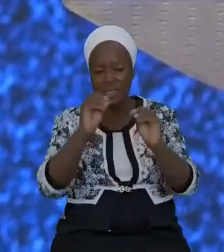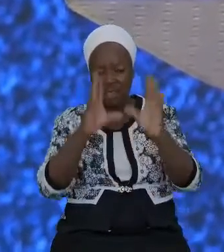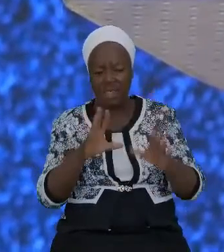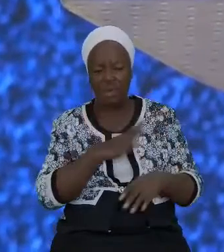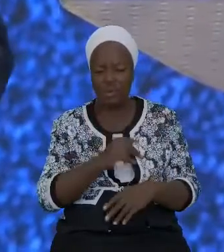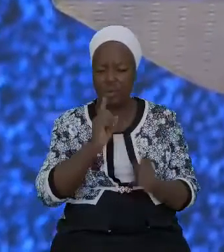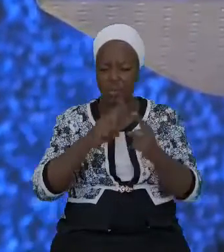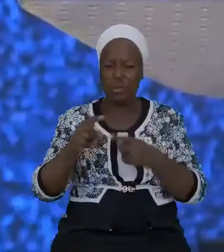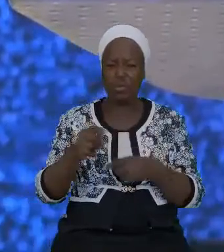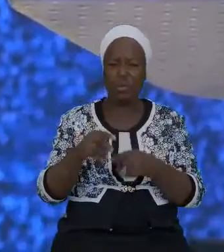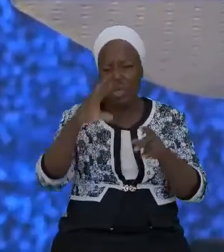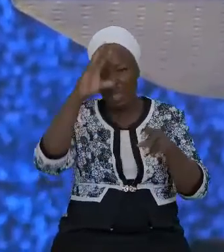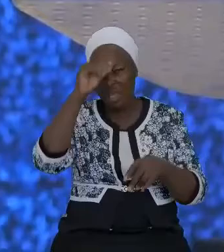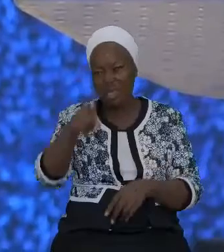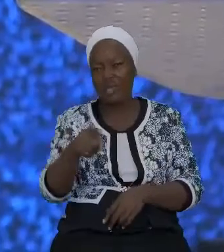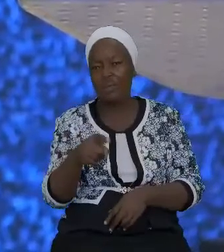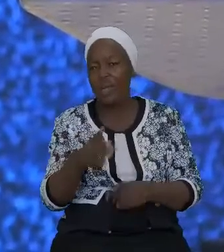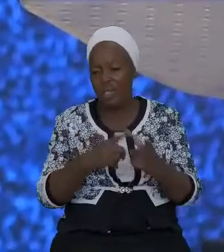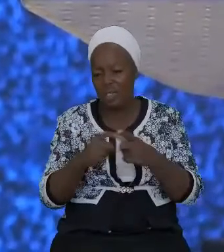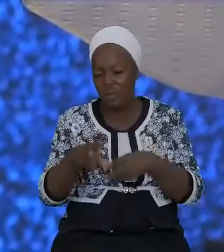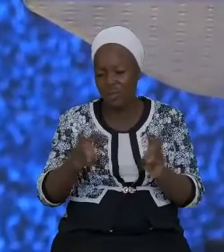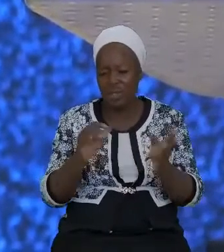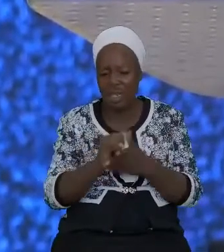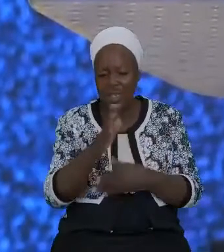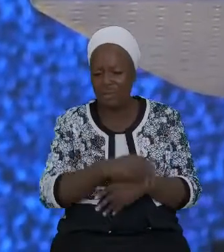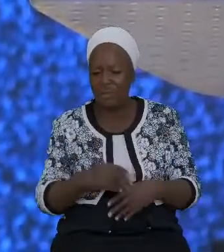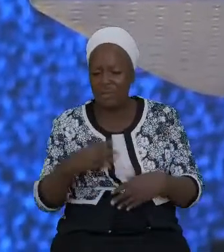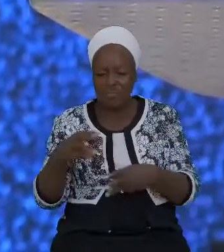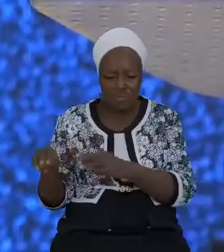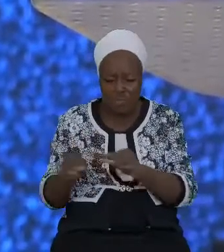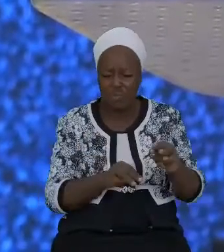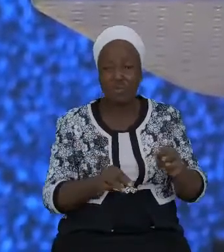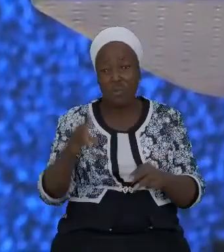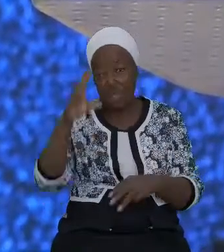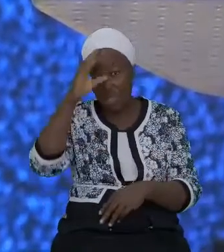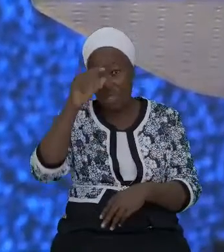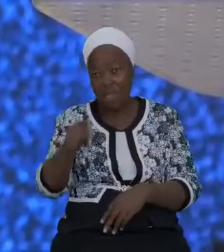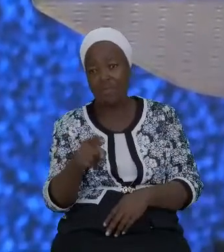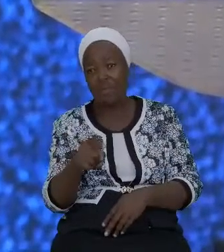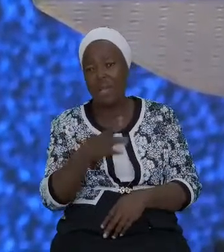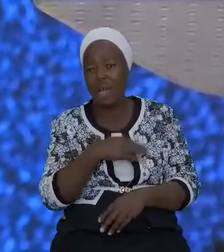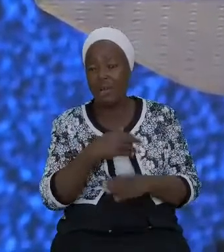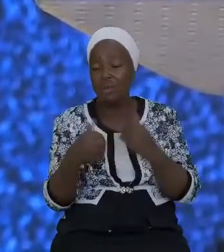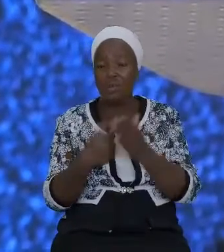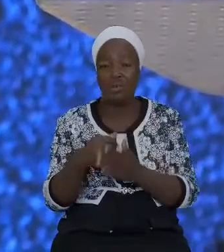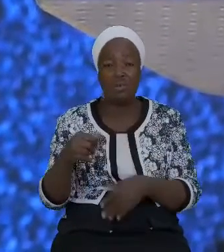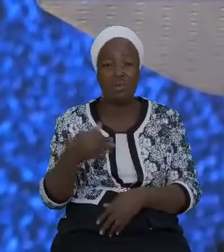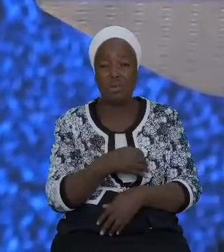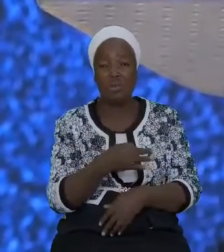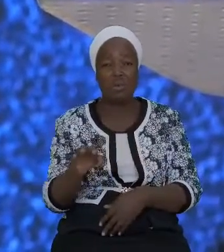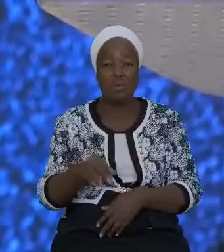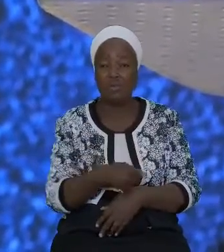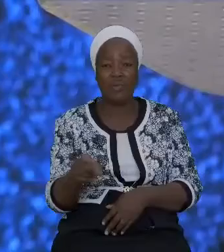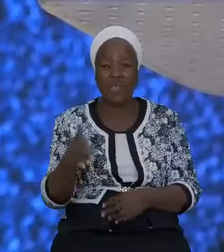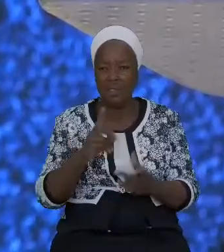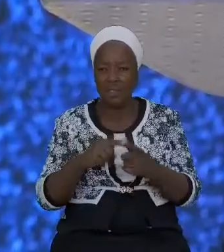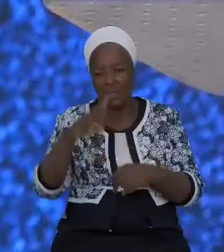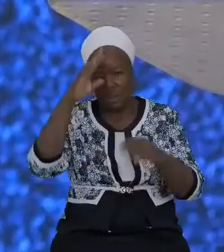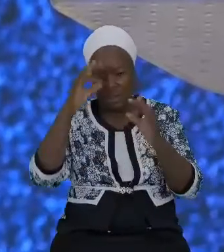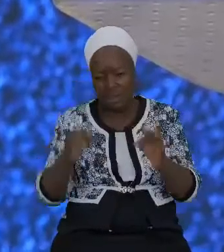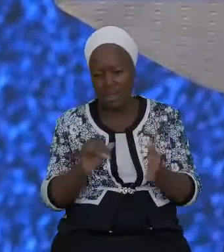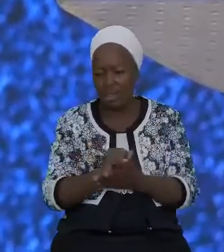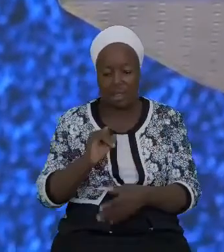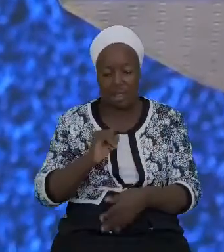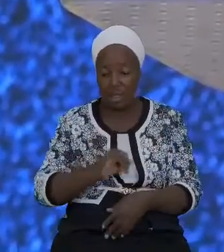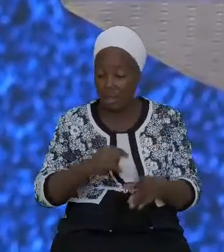the way they drilled me, they drilled us. And I decided I will not go back